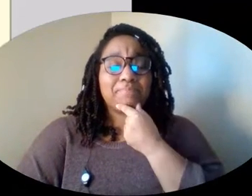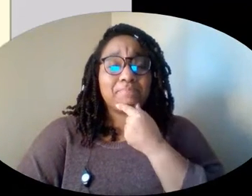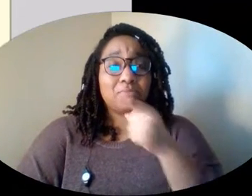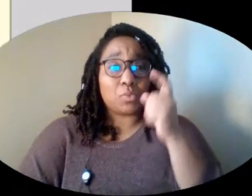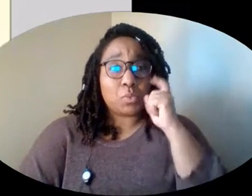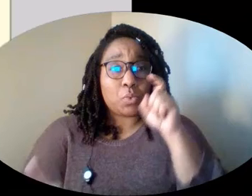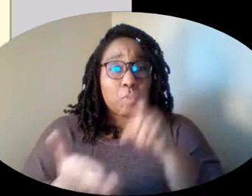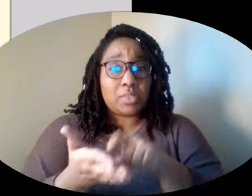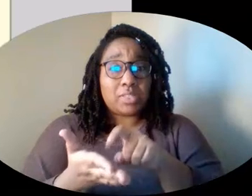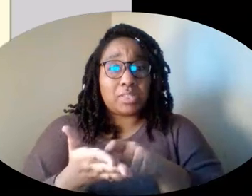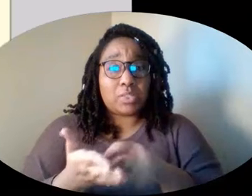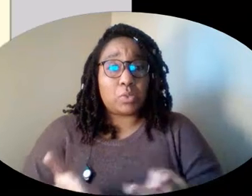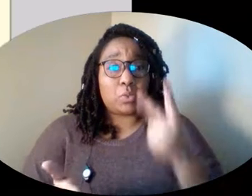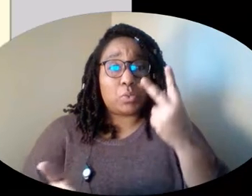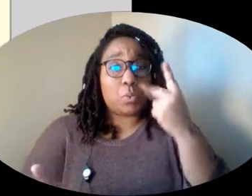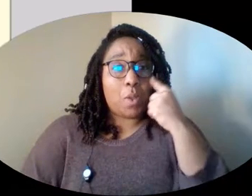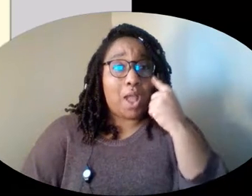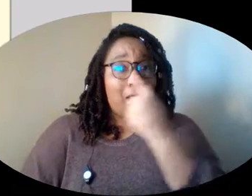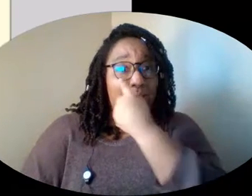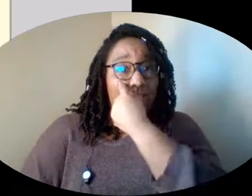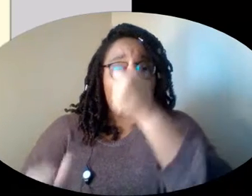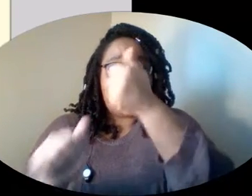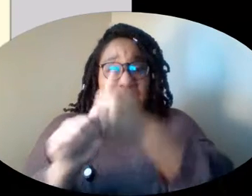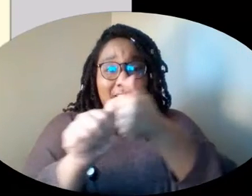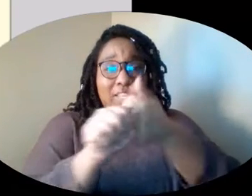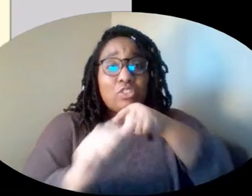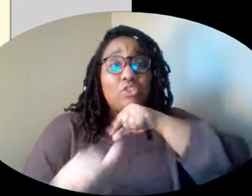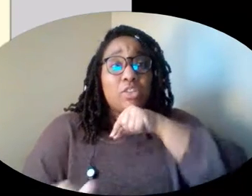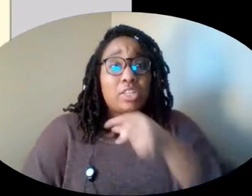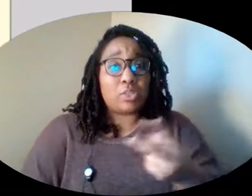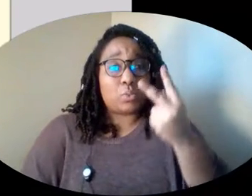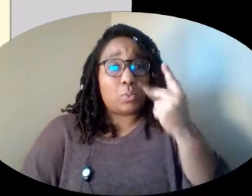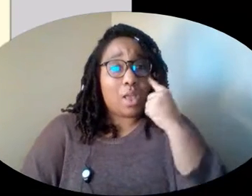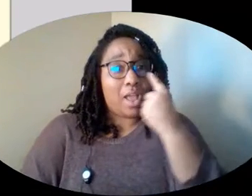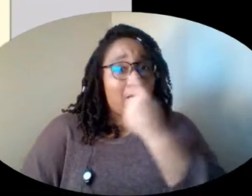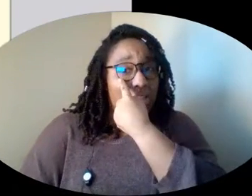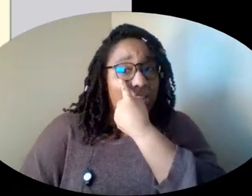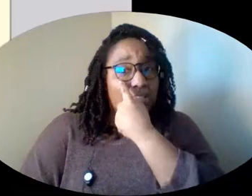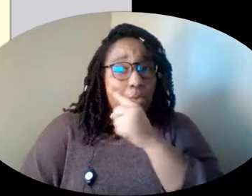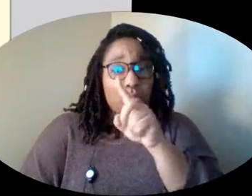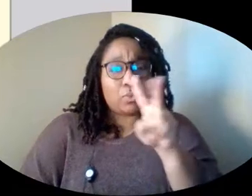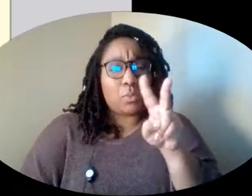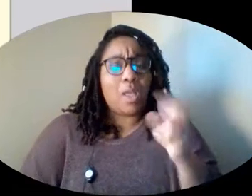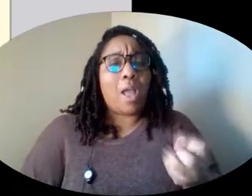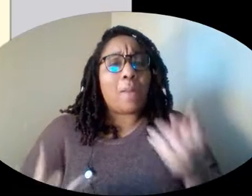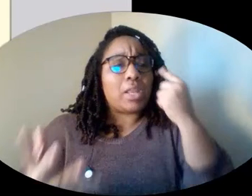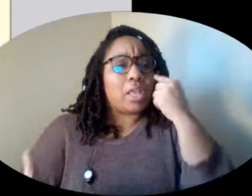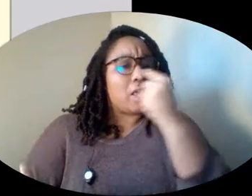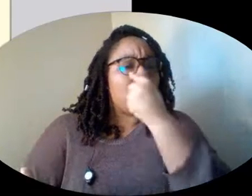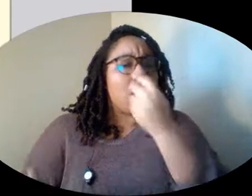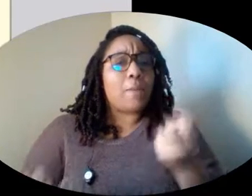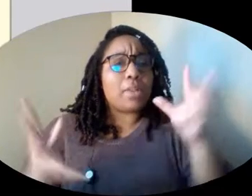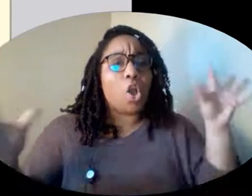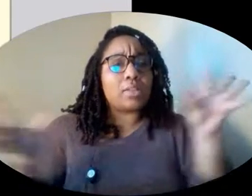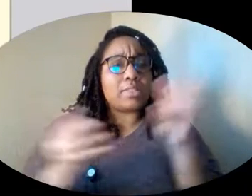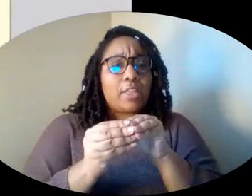anyone notice that there's 2 eyes on each turkey? Let's see. There's 1, 2. How many turkey eyeballs are there all together? Let's